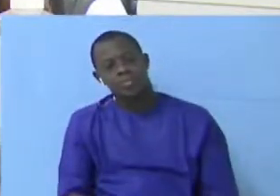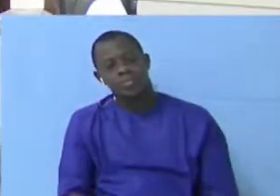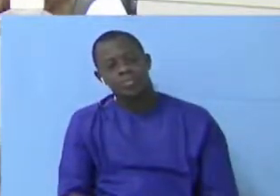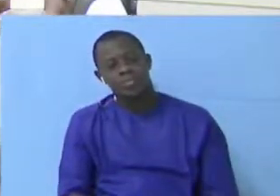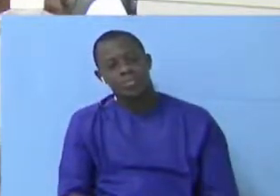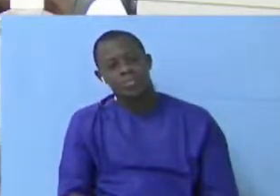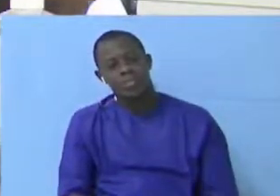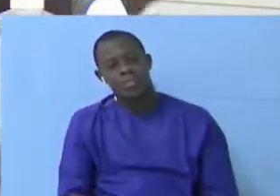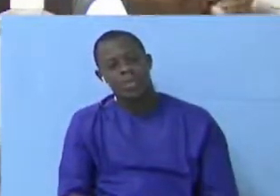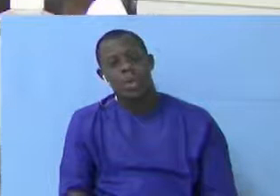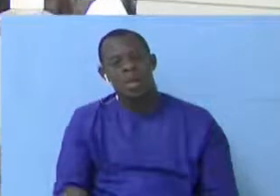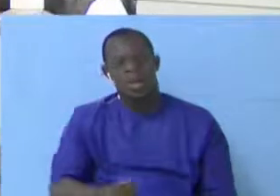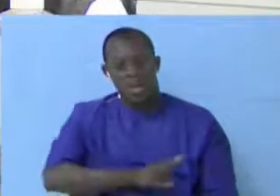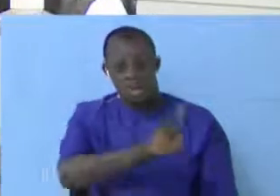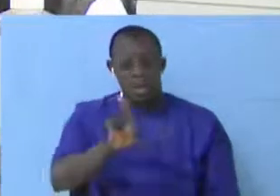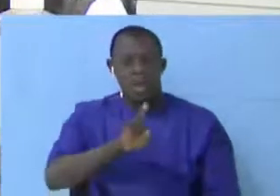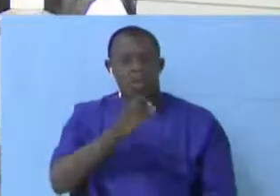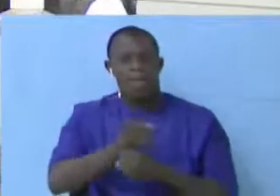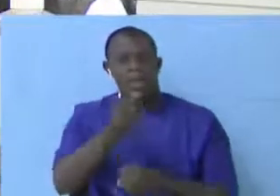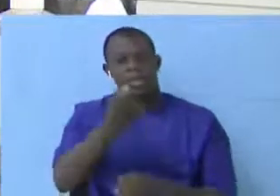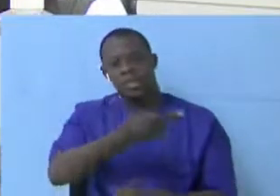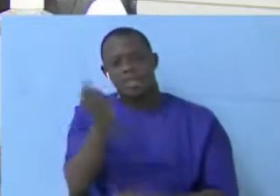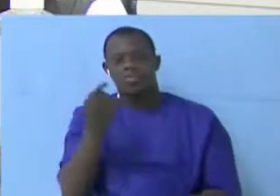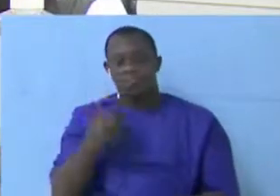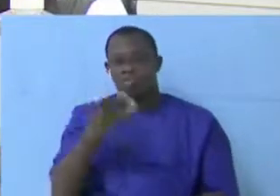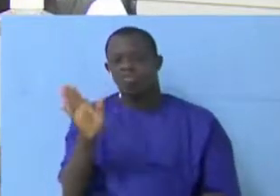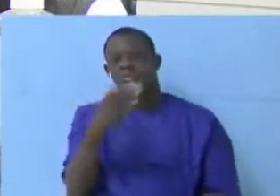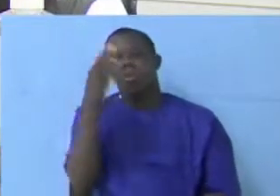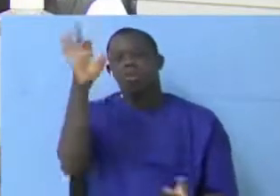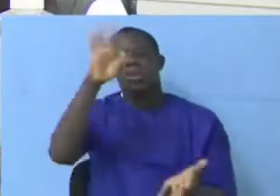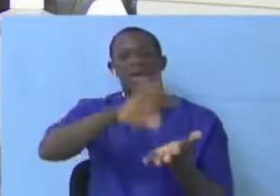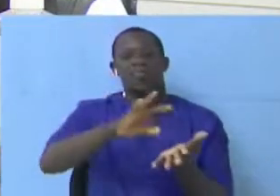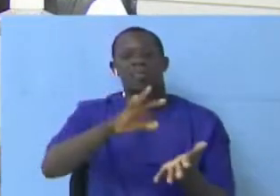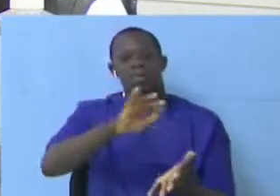that they were made to understand they have gone to Guinea-Bissau.